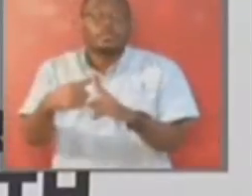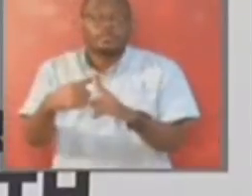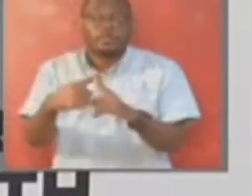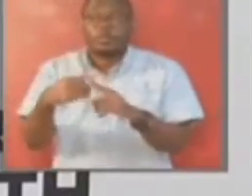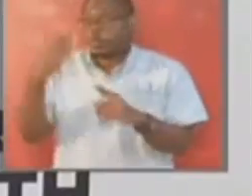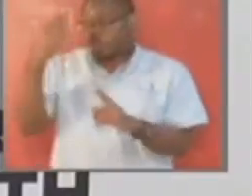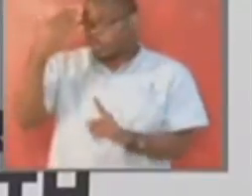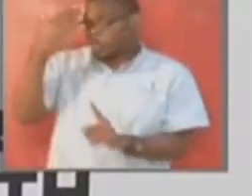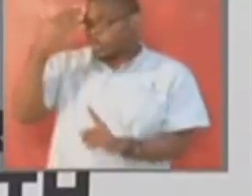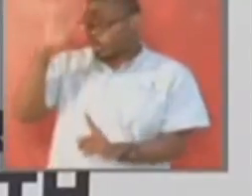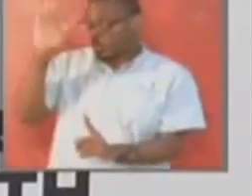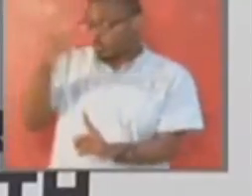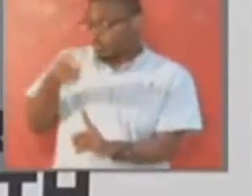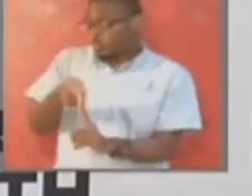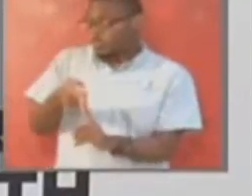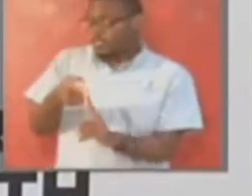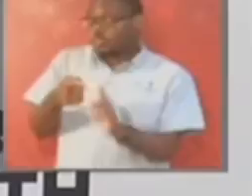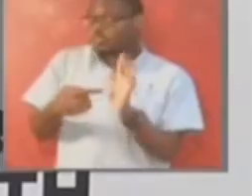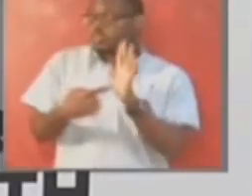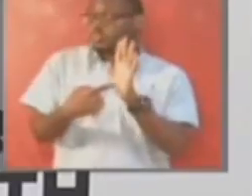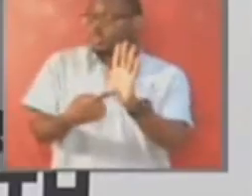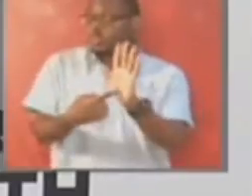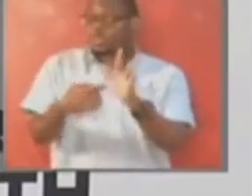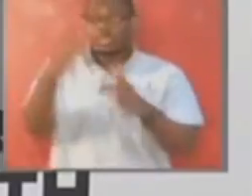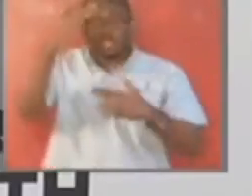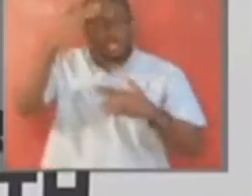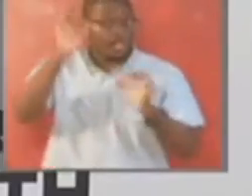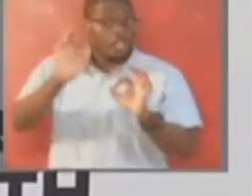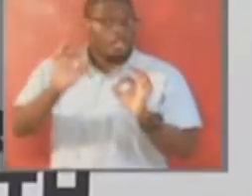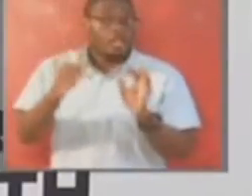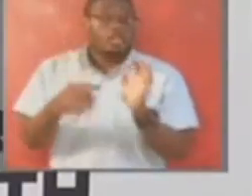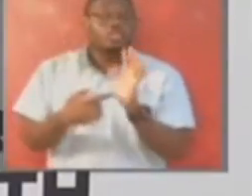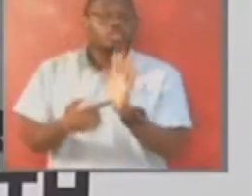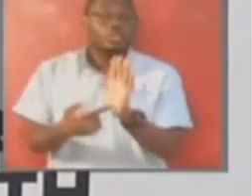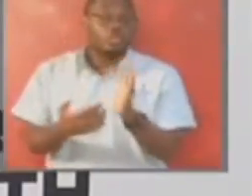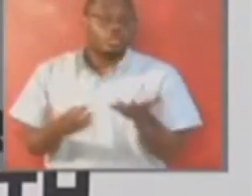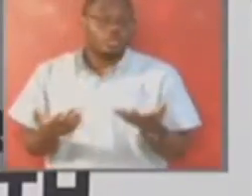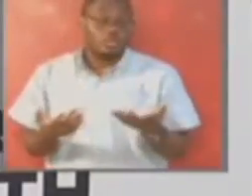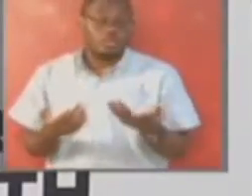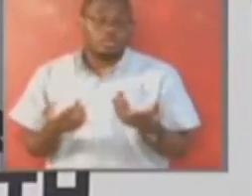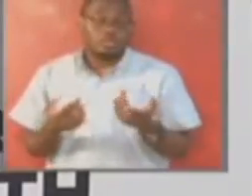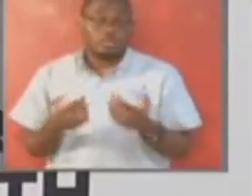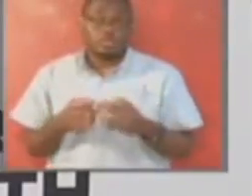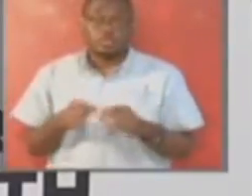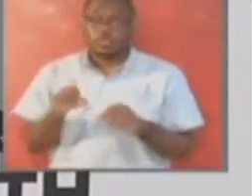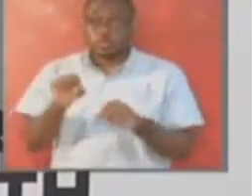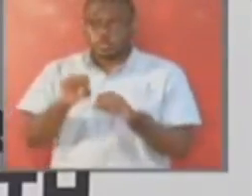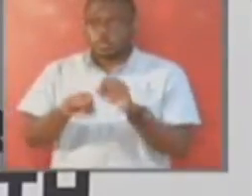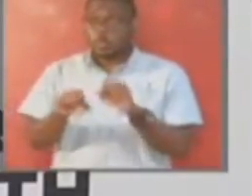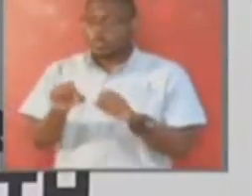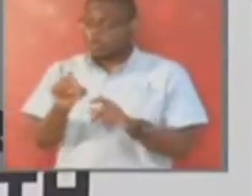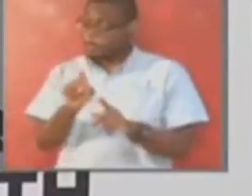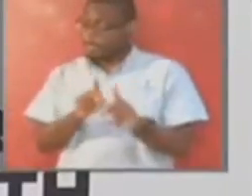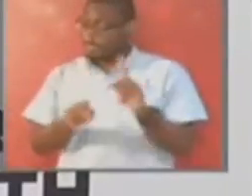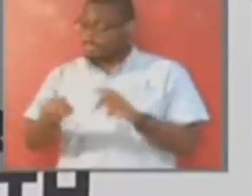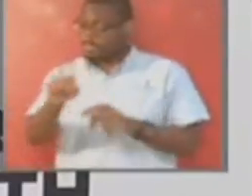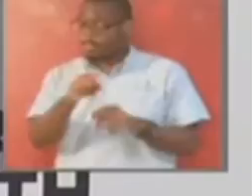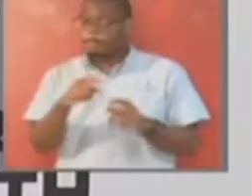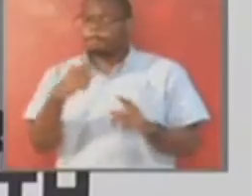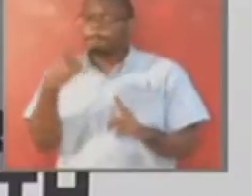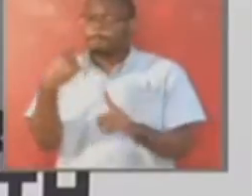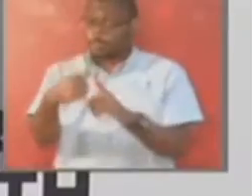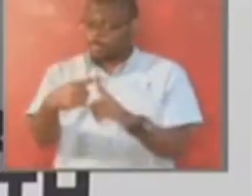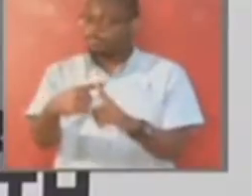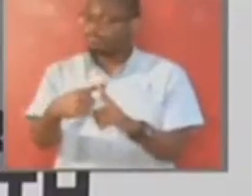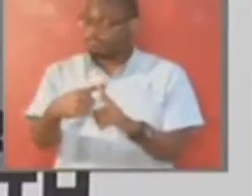countries, that suggests when they look at the contact tracing chain that asymptomatic persons, although positive, do not